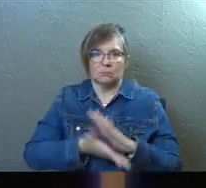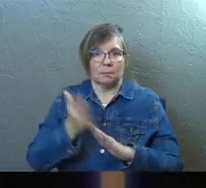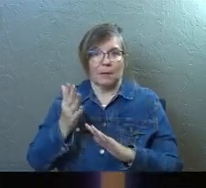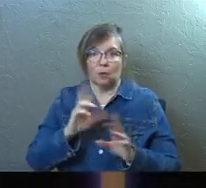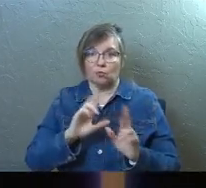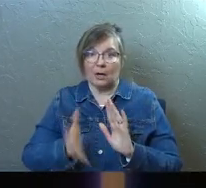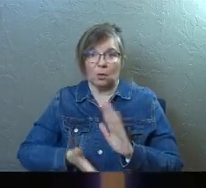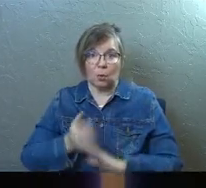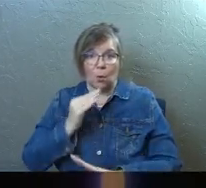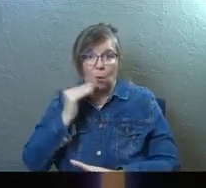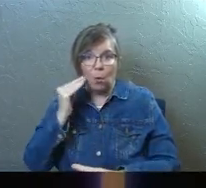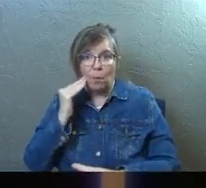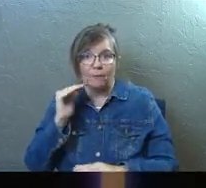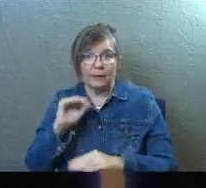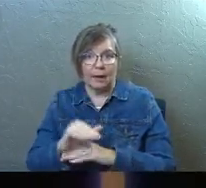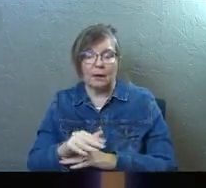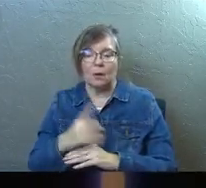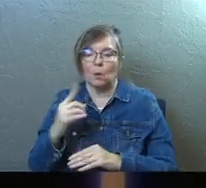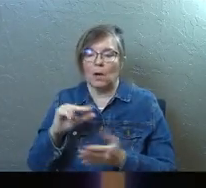to go home. And